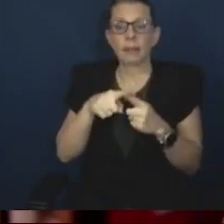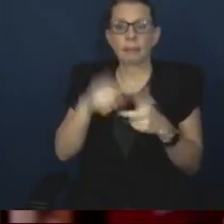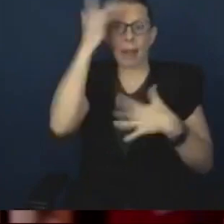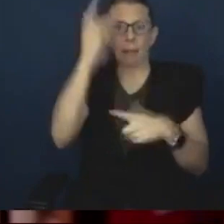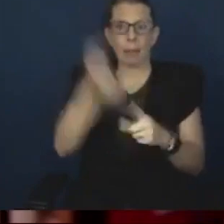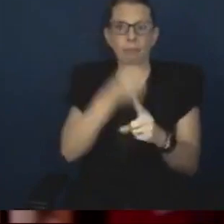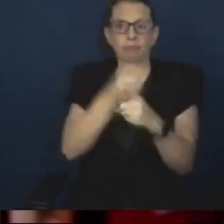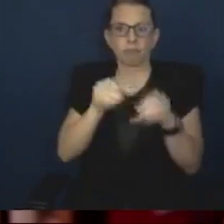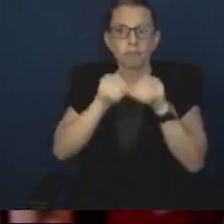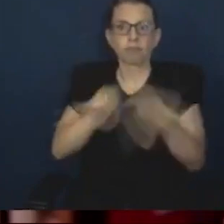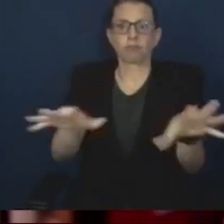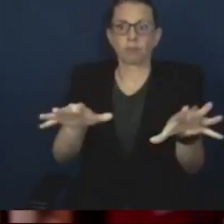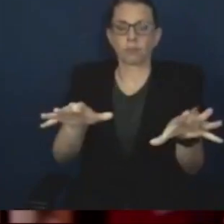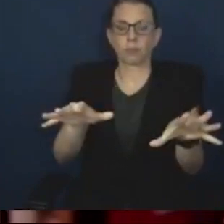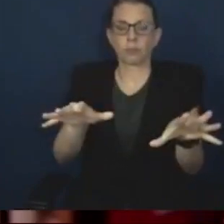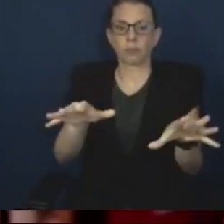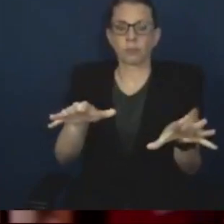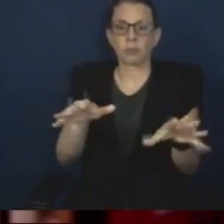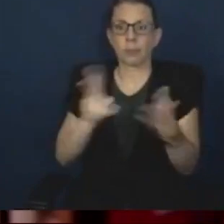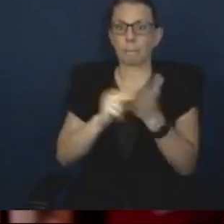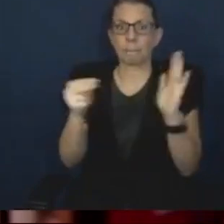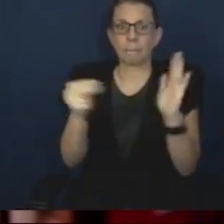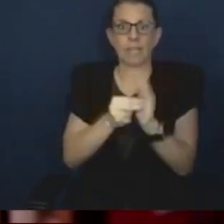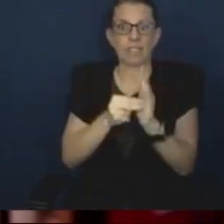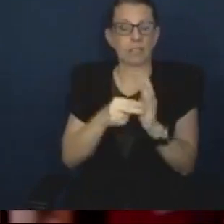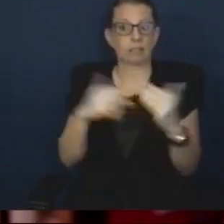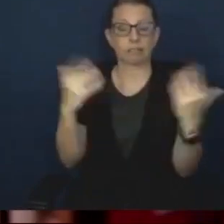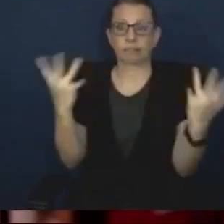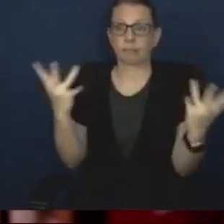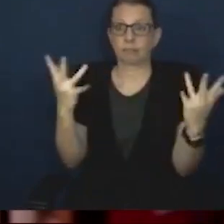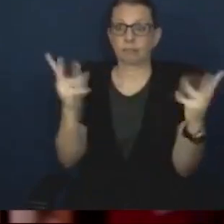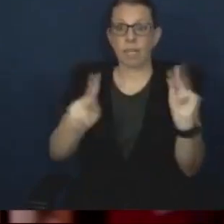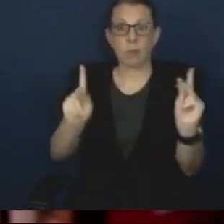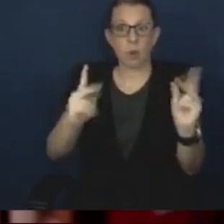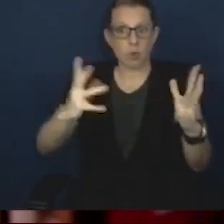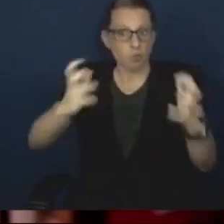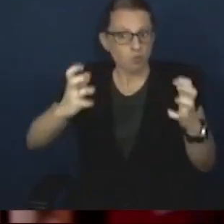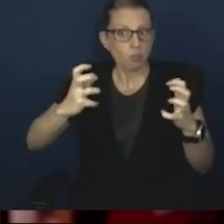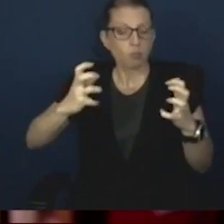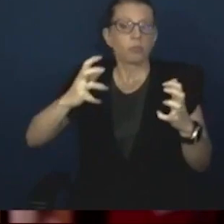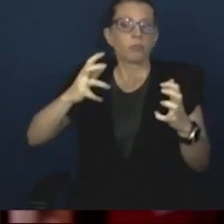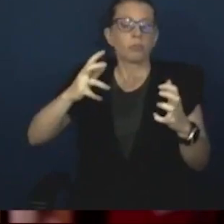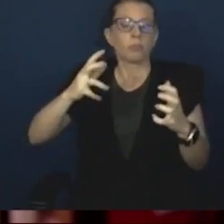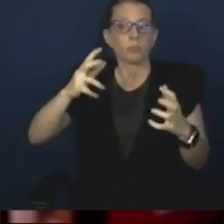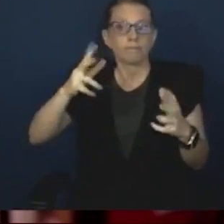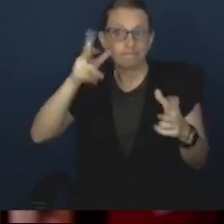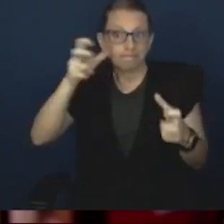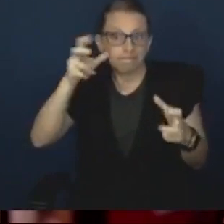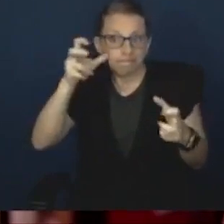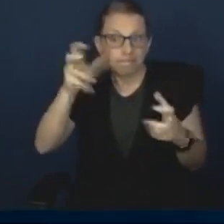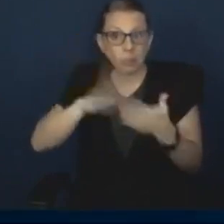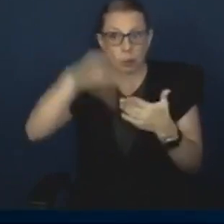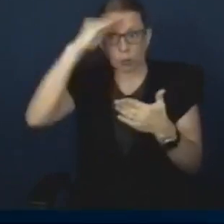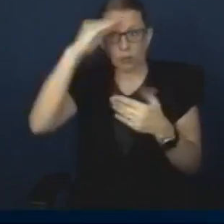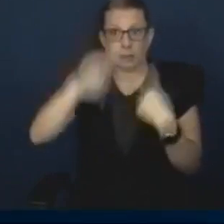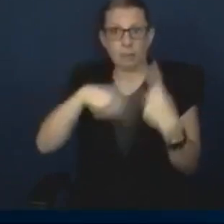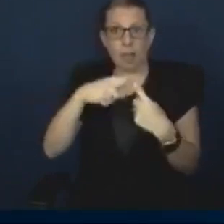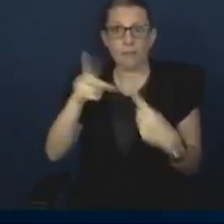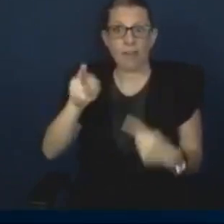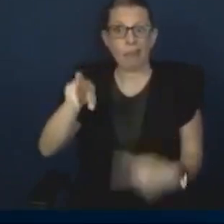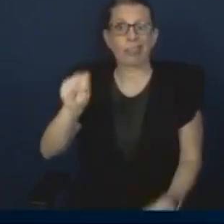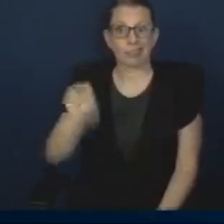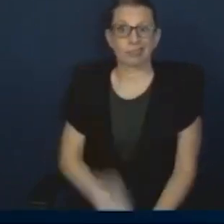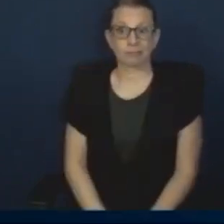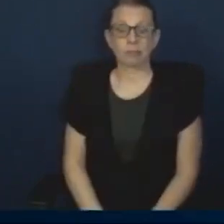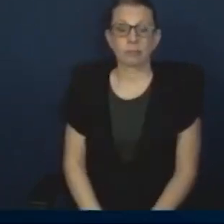and suddenly we're in demand. So nothing like being in the right place at the right time. For sure. And I mean, everything